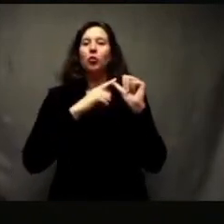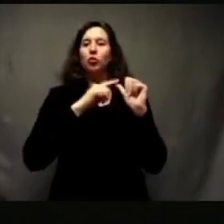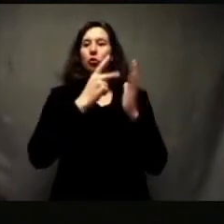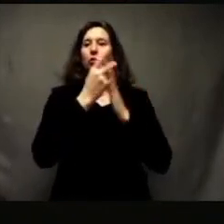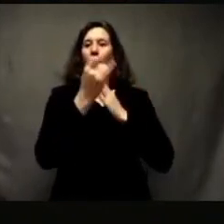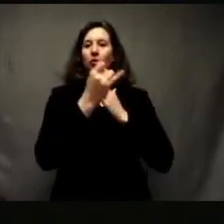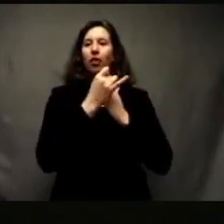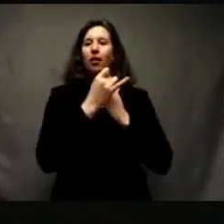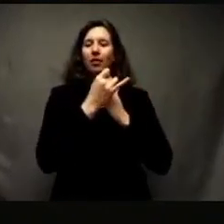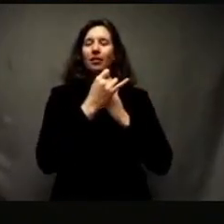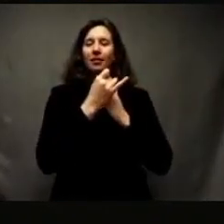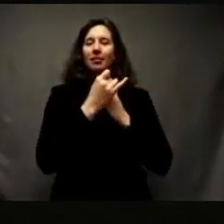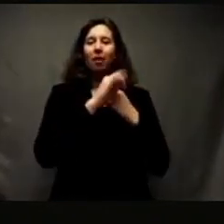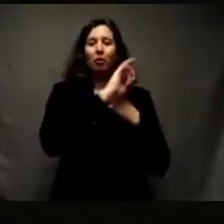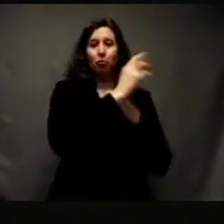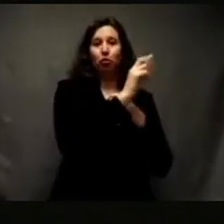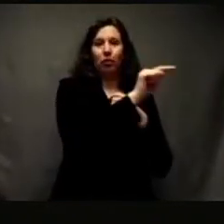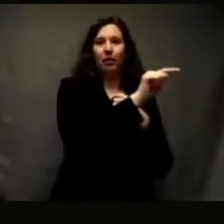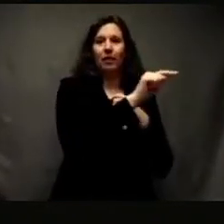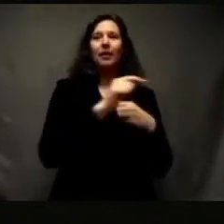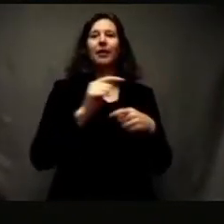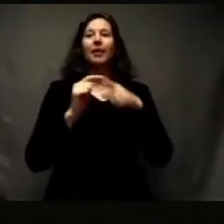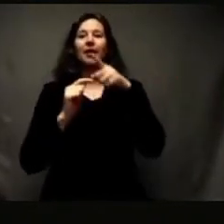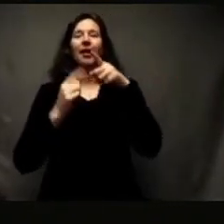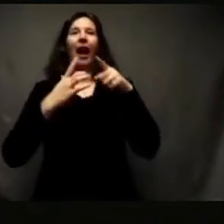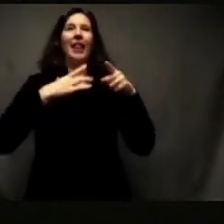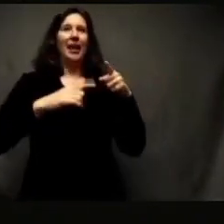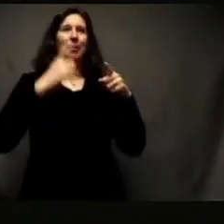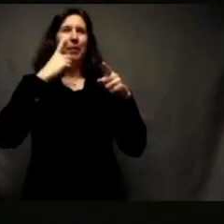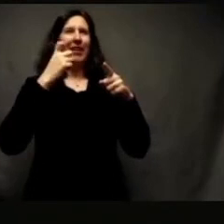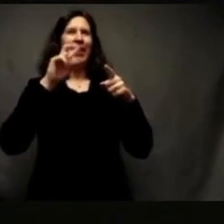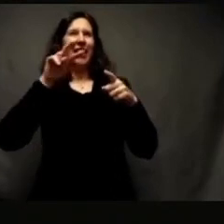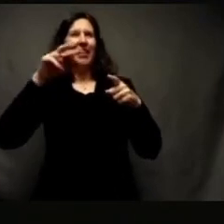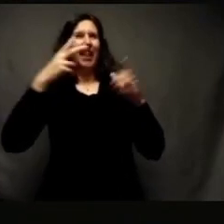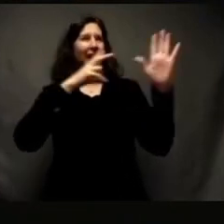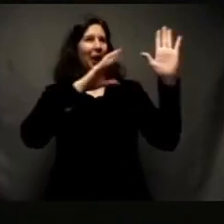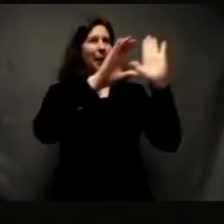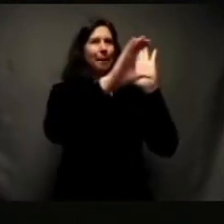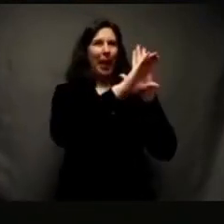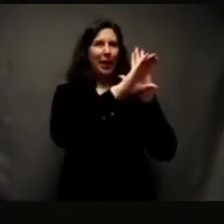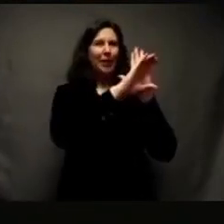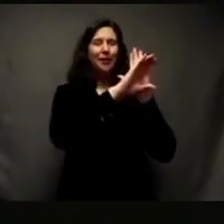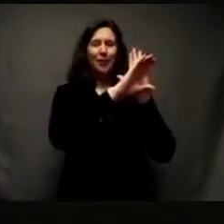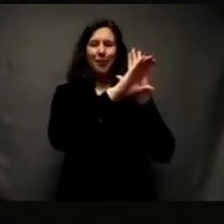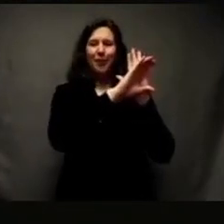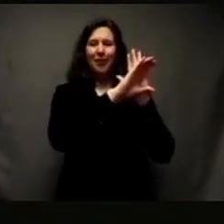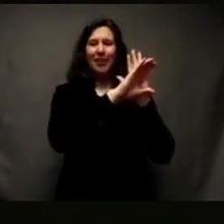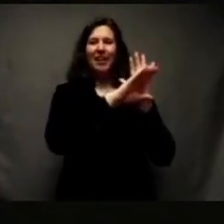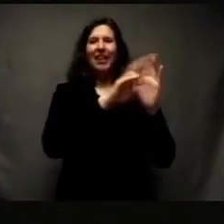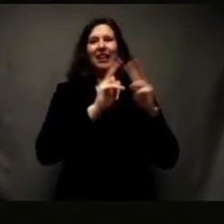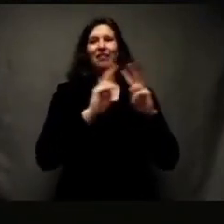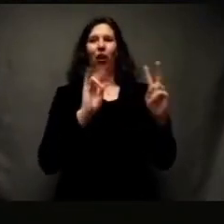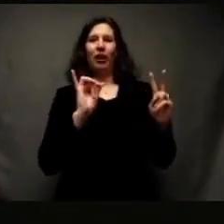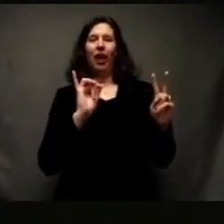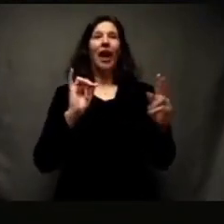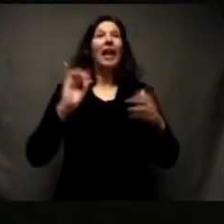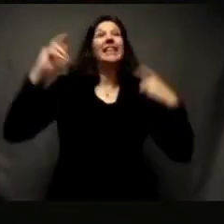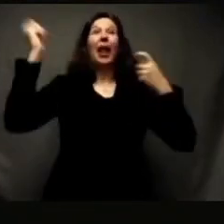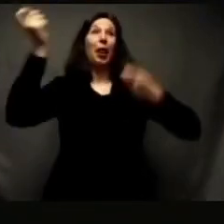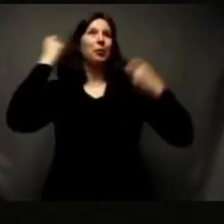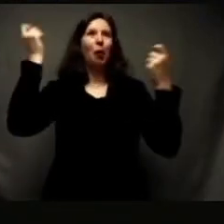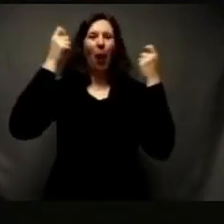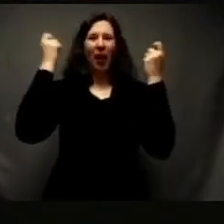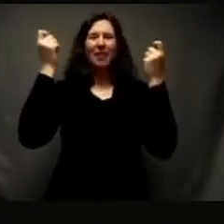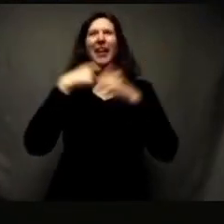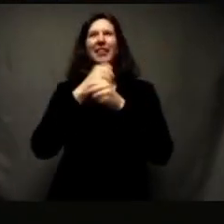ScratchJr. I like that because the second page of your ScratchJr project is very like celebratory. It makes